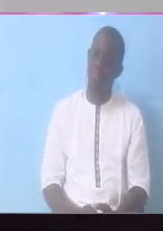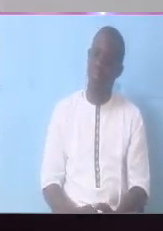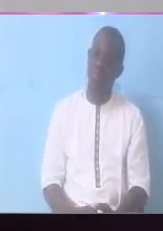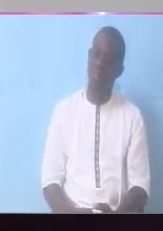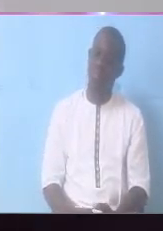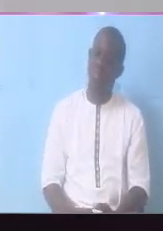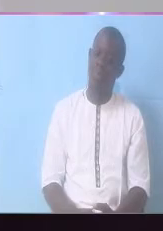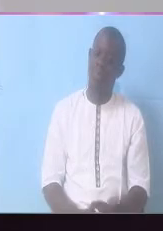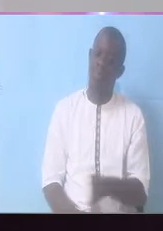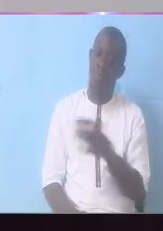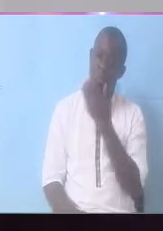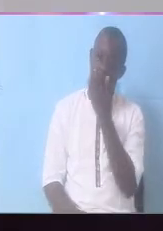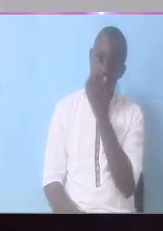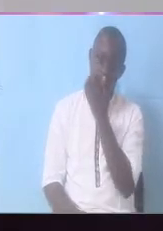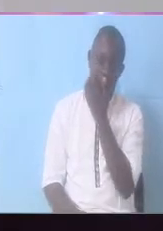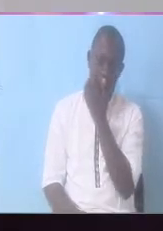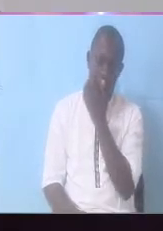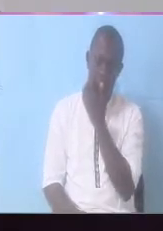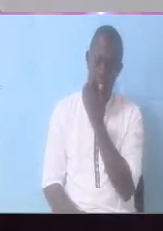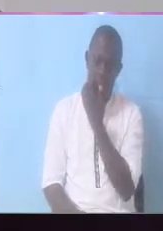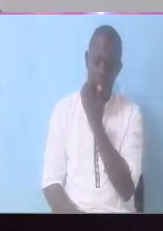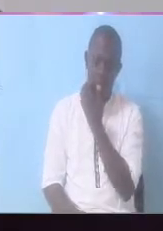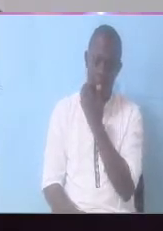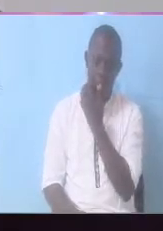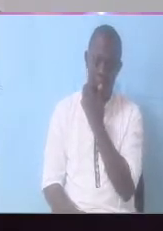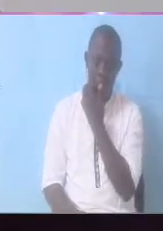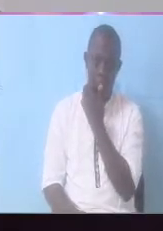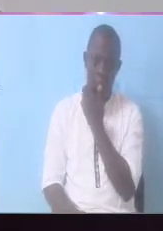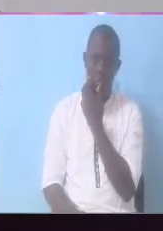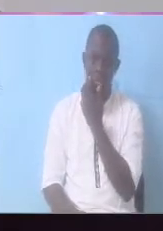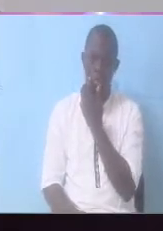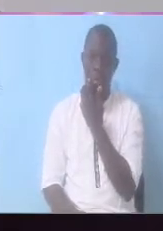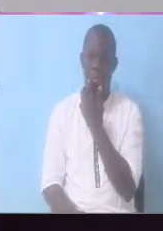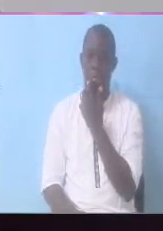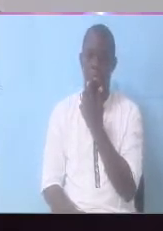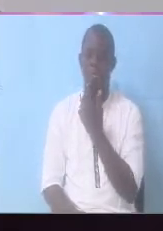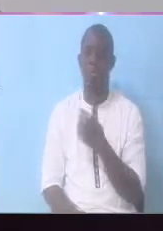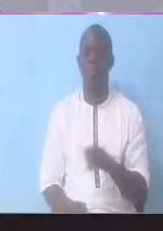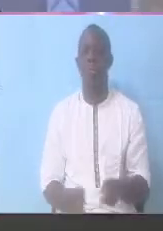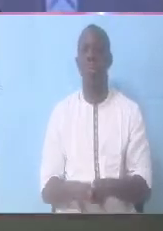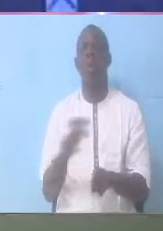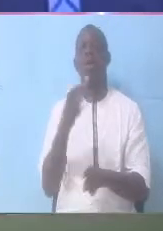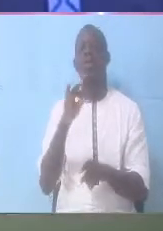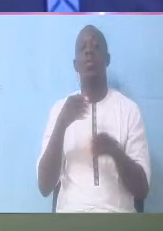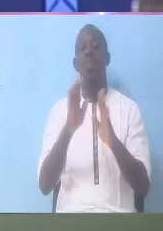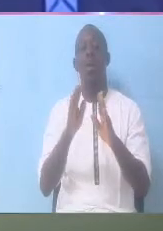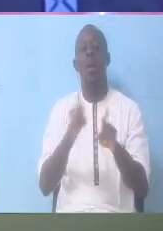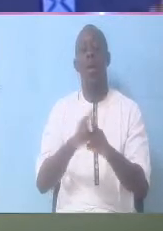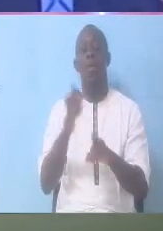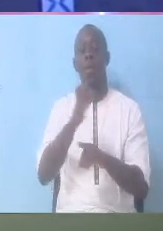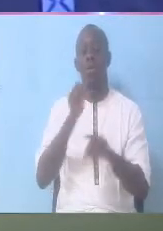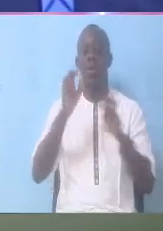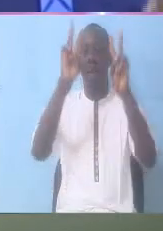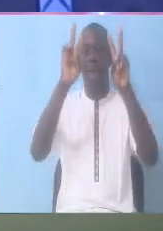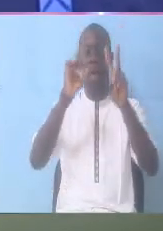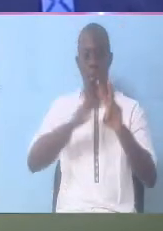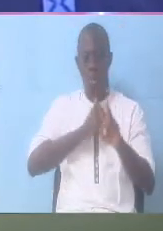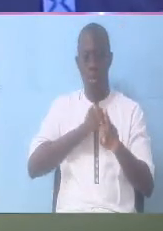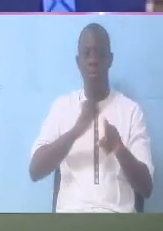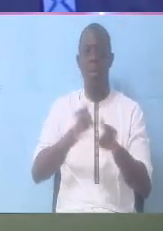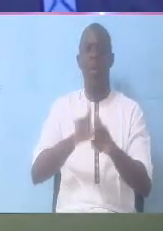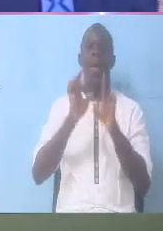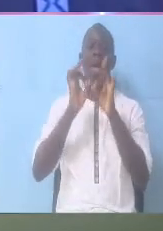But isn't it the case that Yaya Jammeh just hated Emma Hart because he was busy saying that